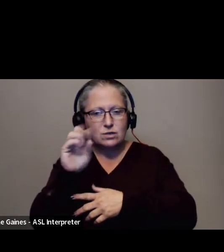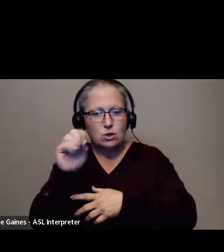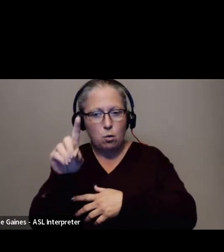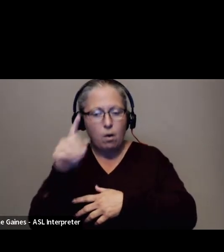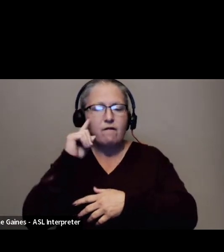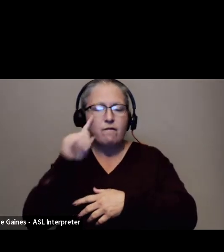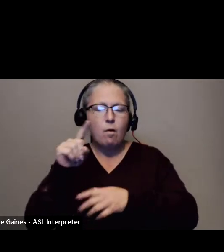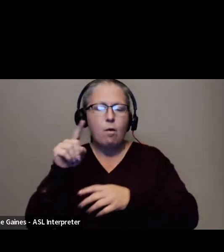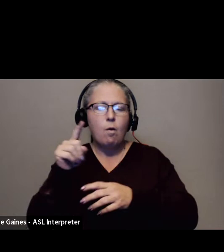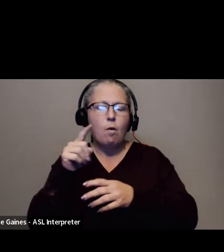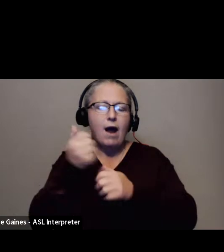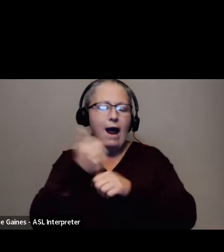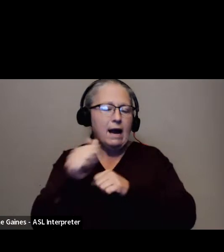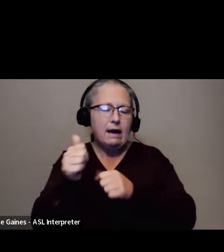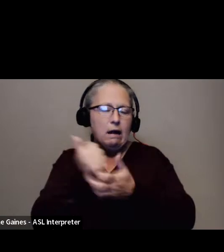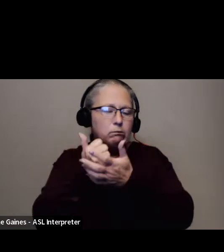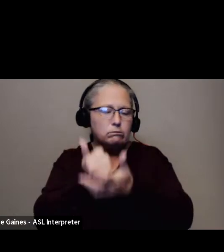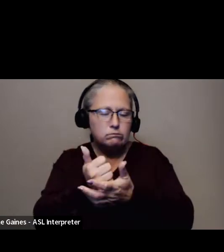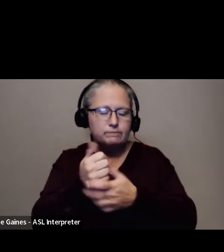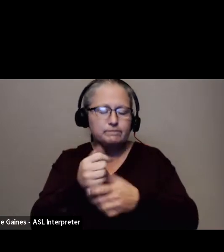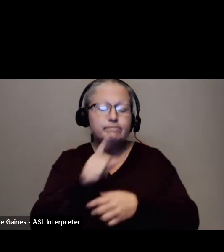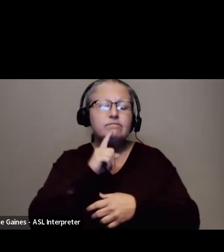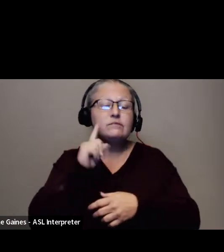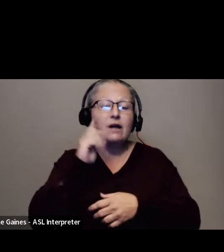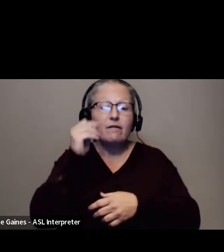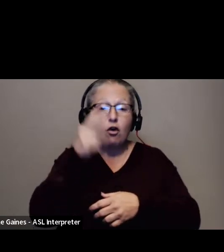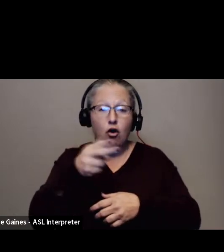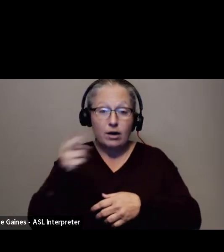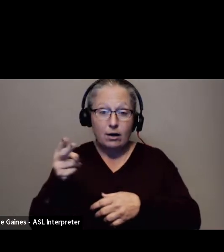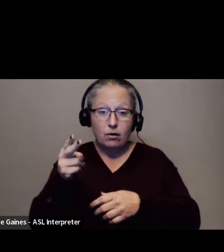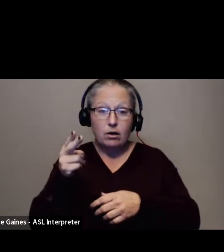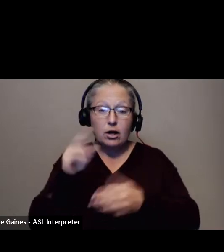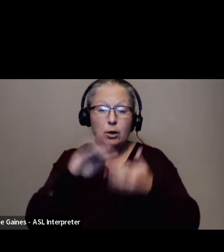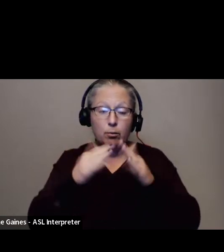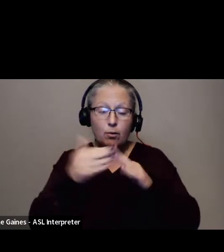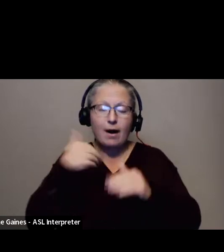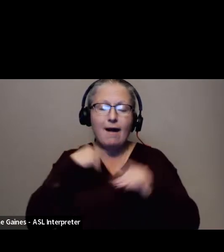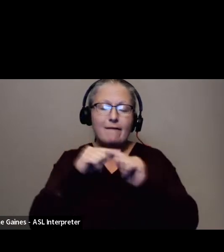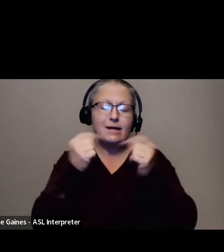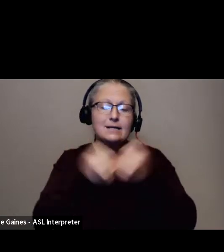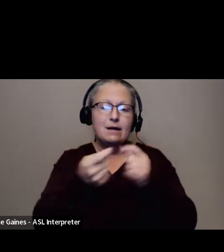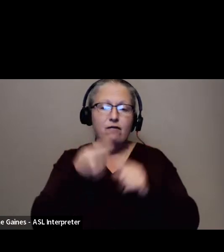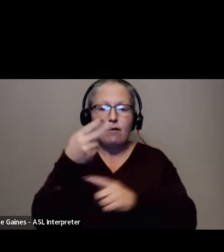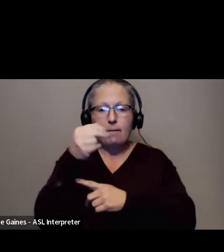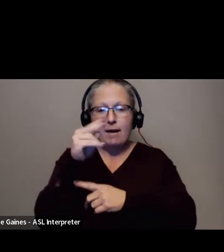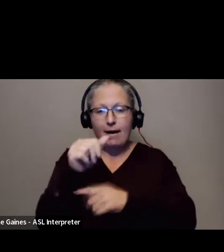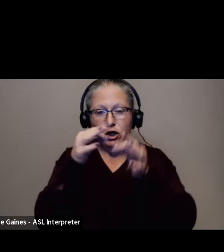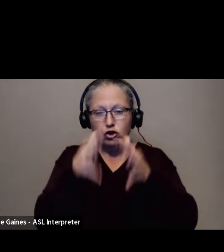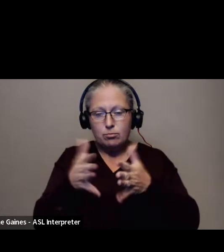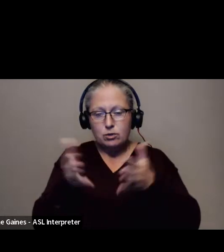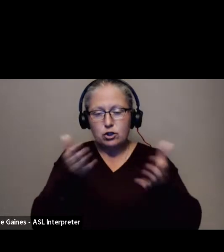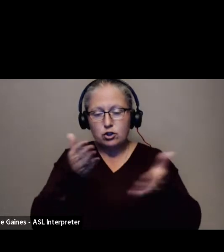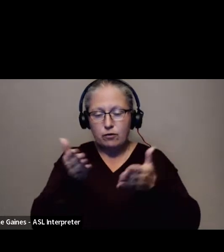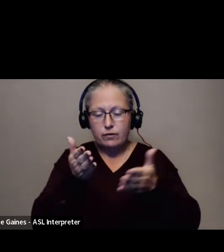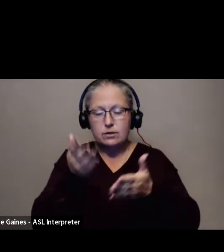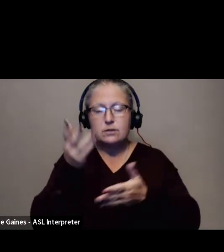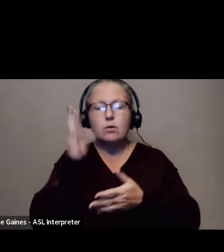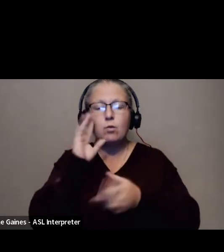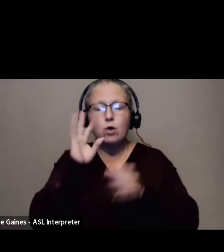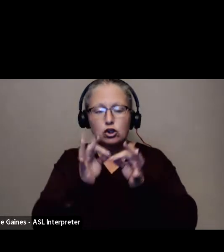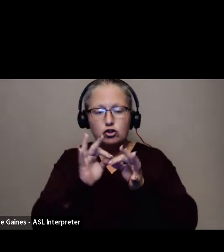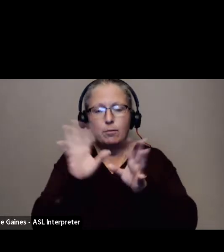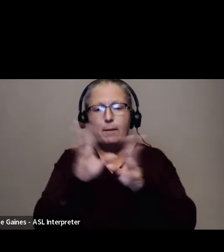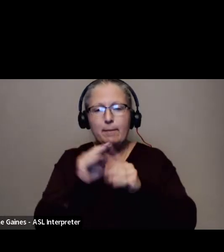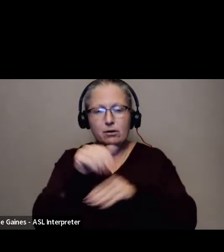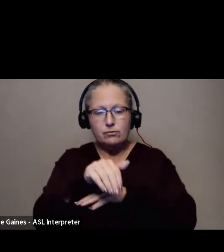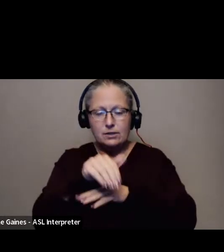650-558-2201. For our deaf and hard of hearing community, we have a team from Hannah Interpreting Services, and they will be interpreting our